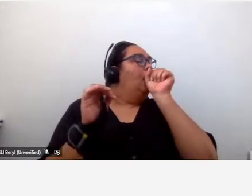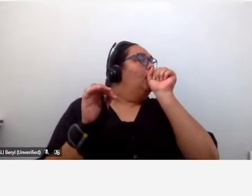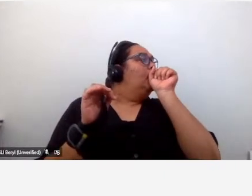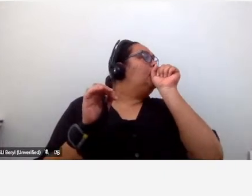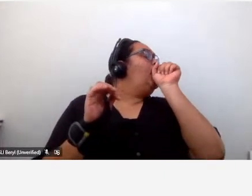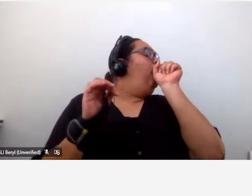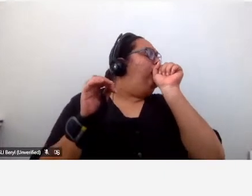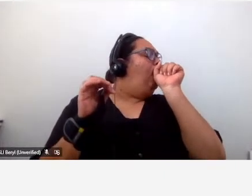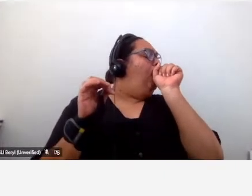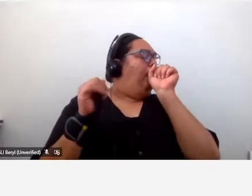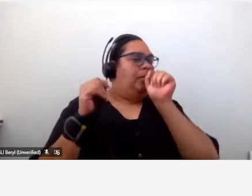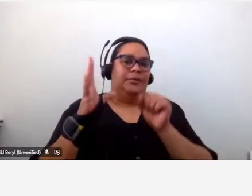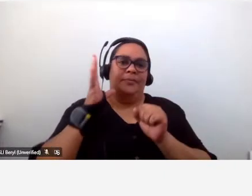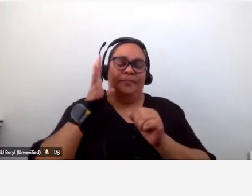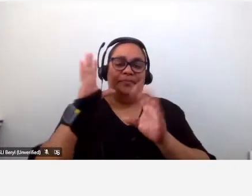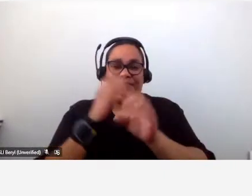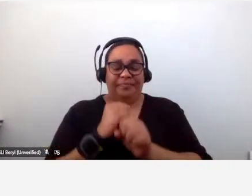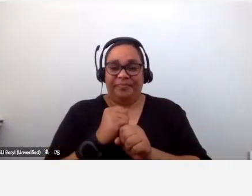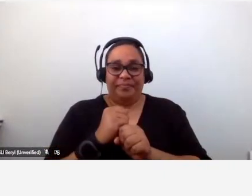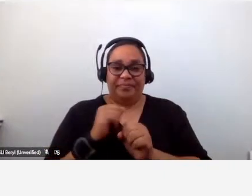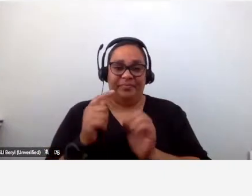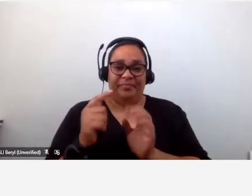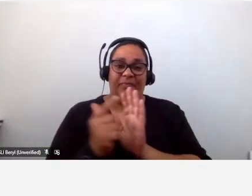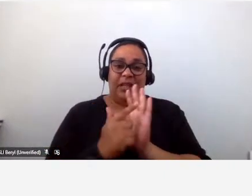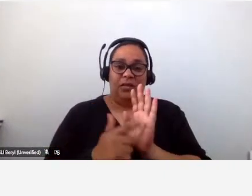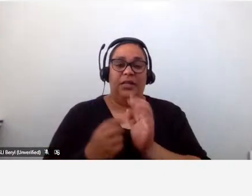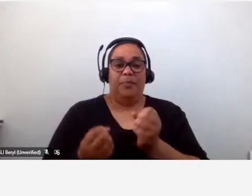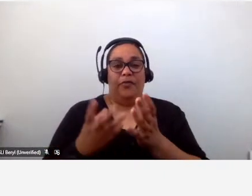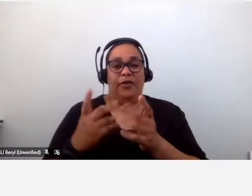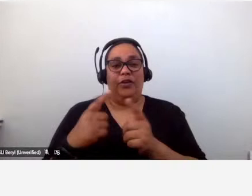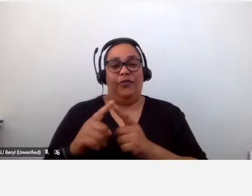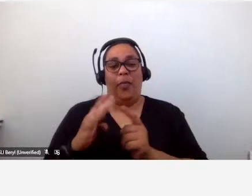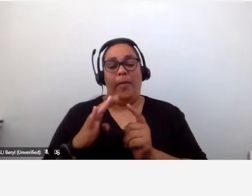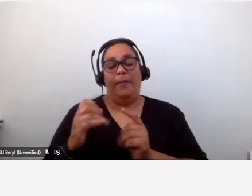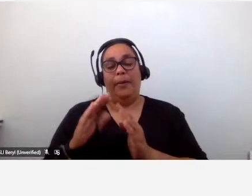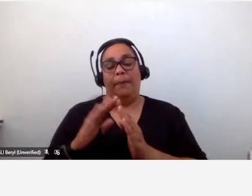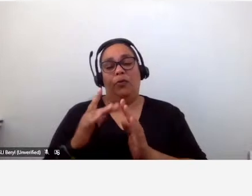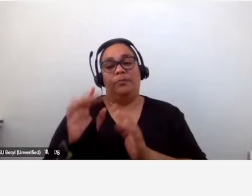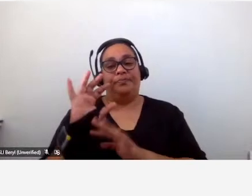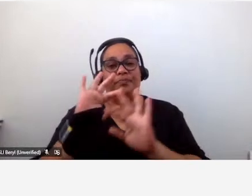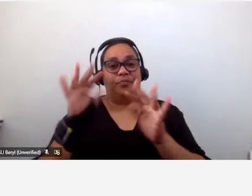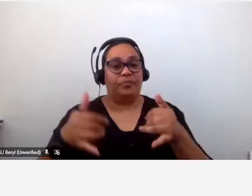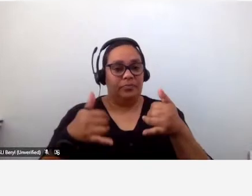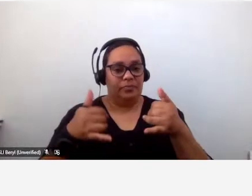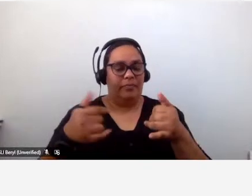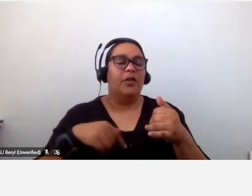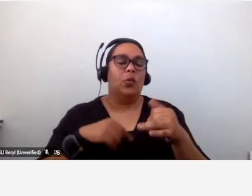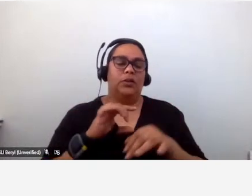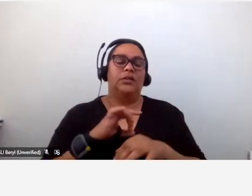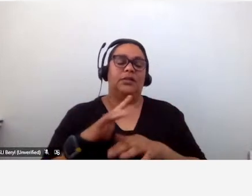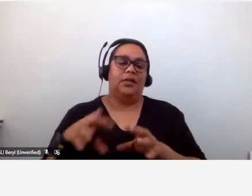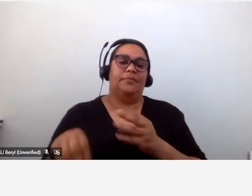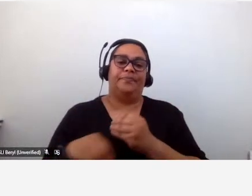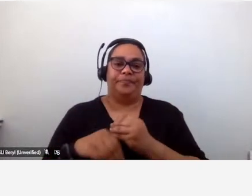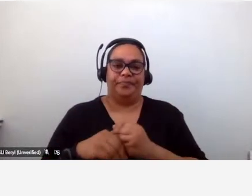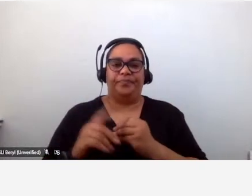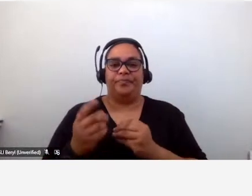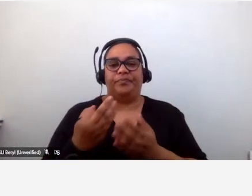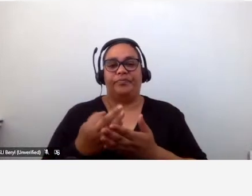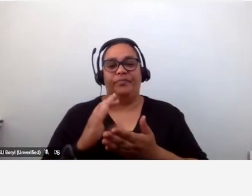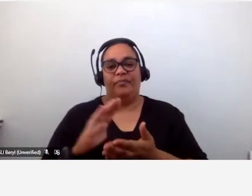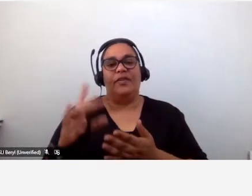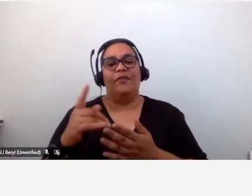main focus, because that was part of the legacy provisions of the bid book of the Netball World Cup, we also still, in addition, gave funding